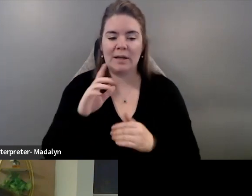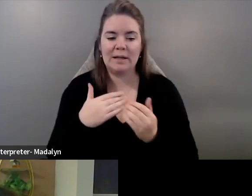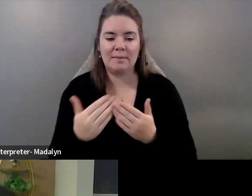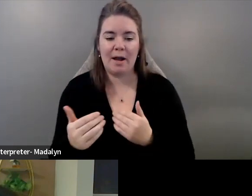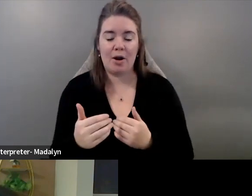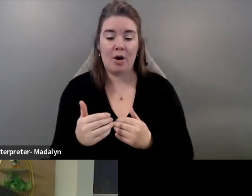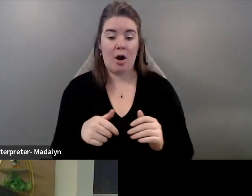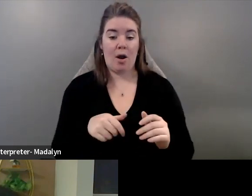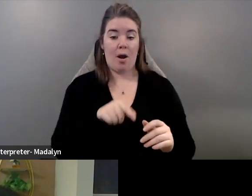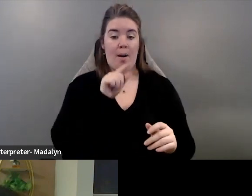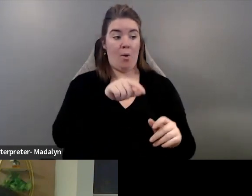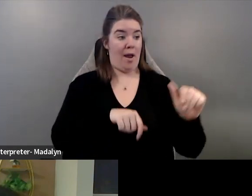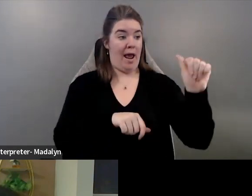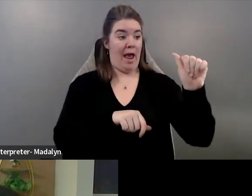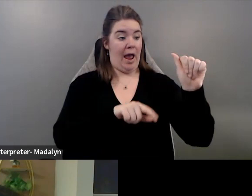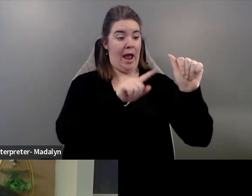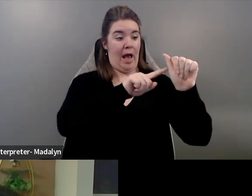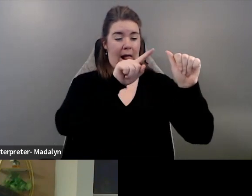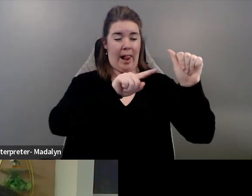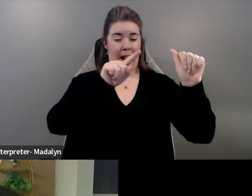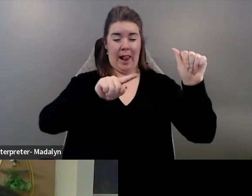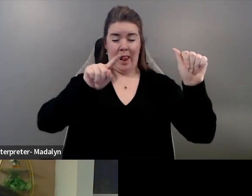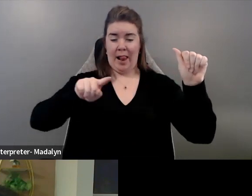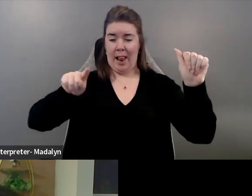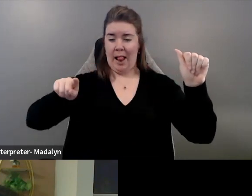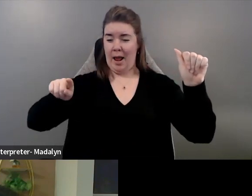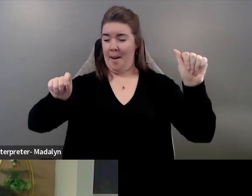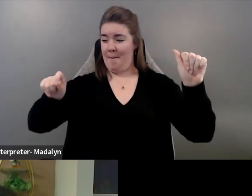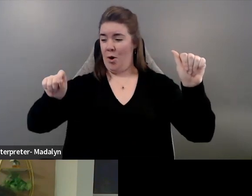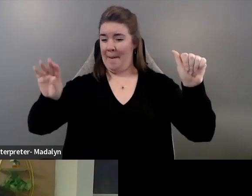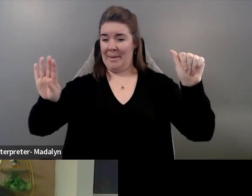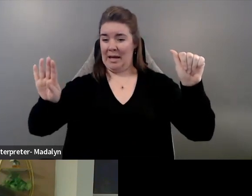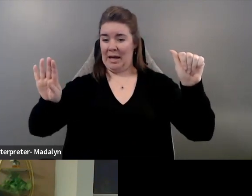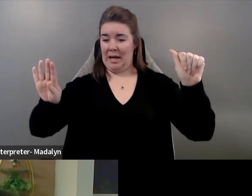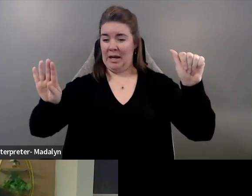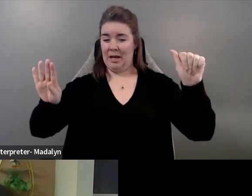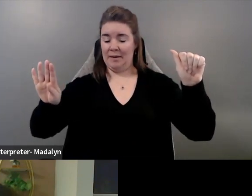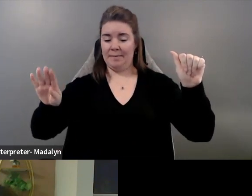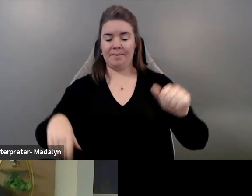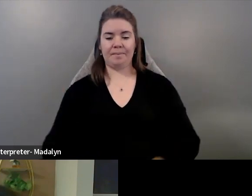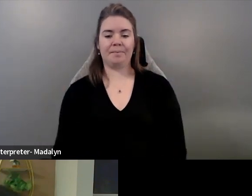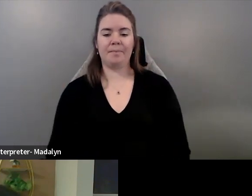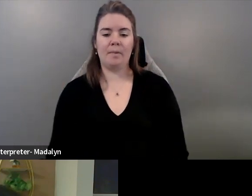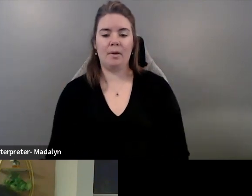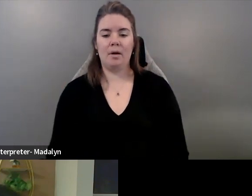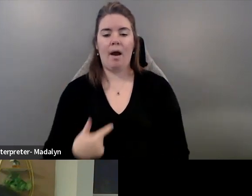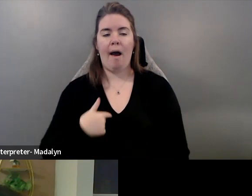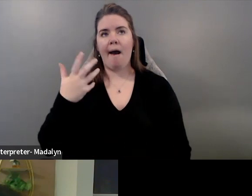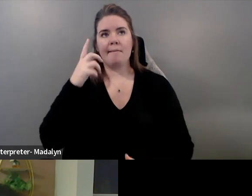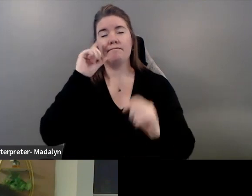a wavy red line connecting the two. This is how I think about it anyways. It's like a